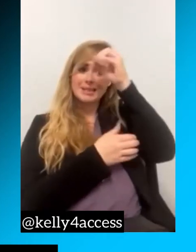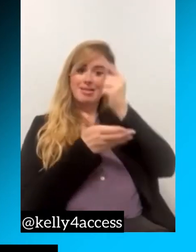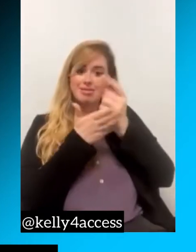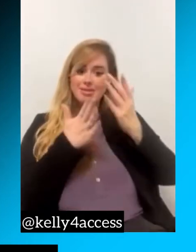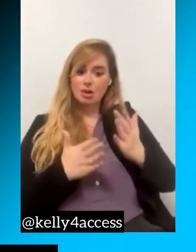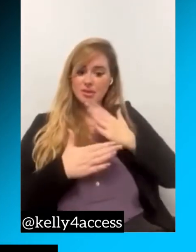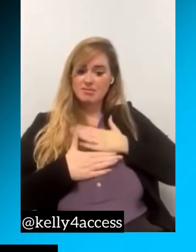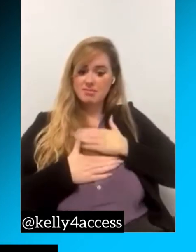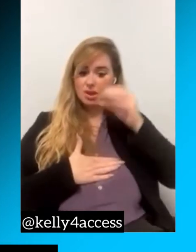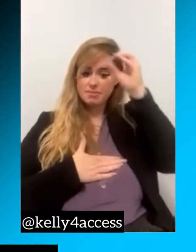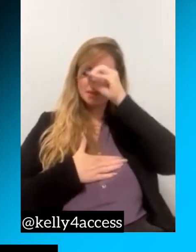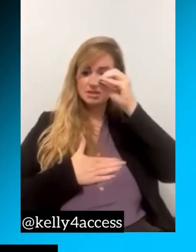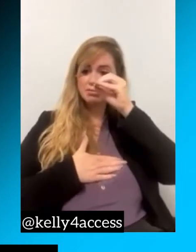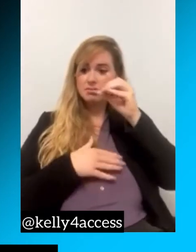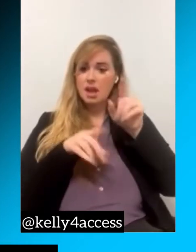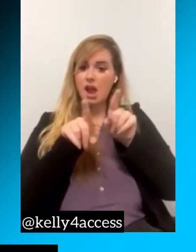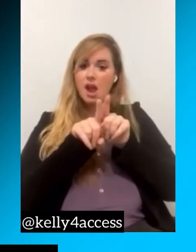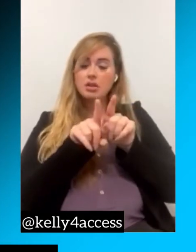who practices polyamory.